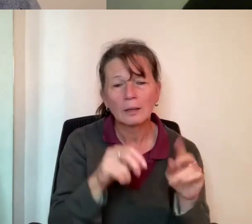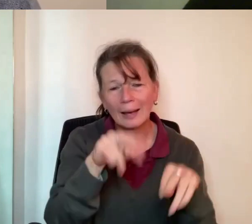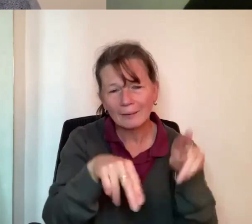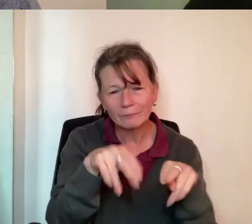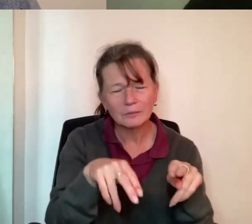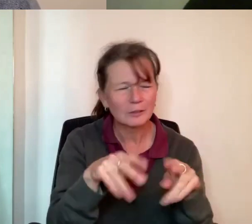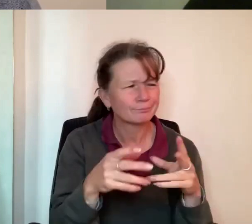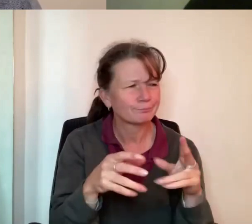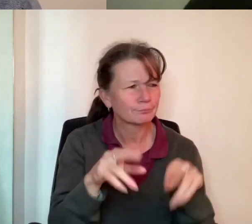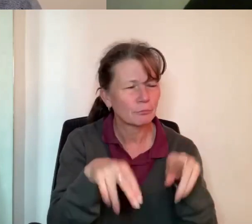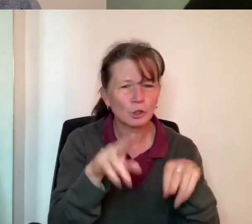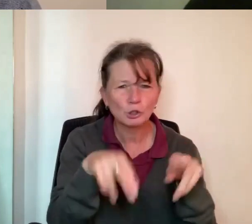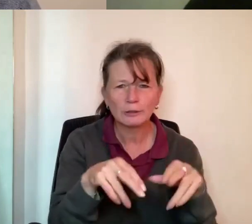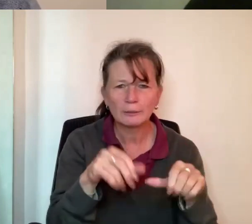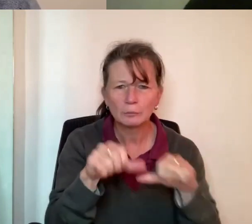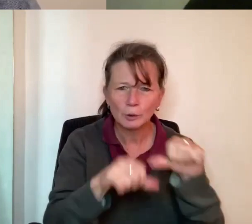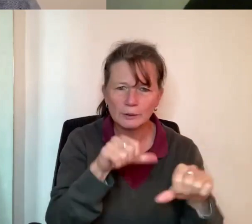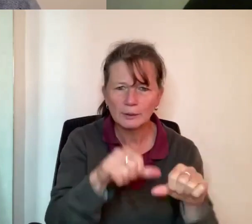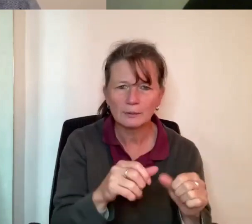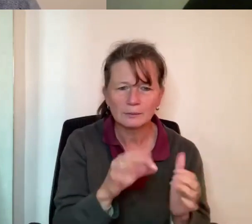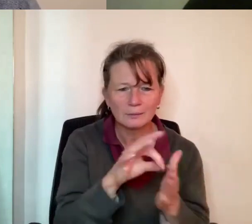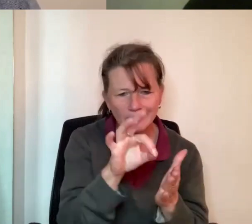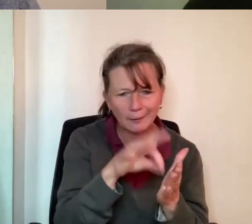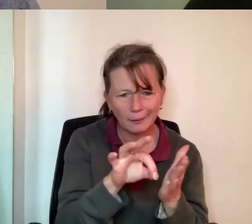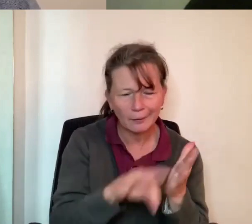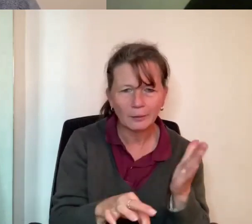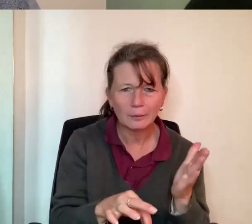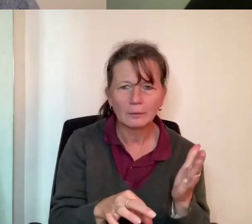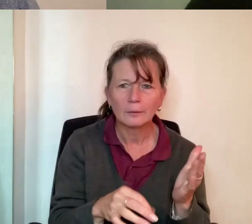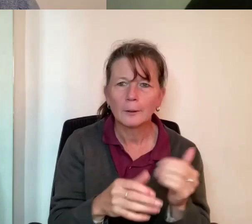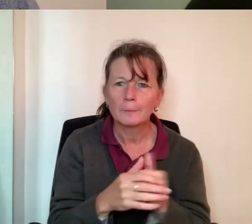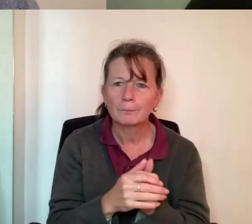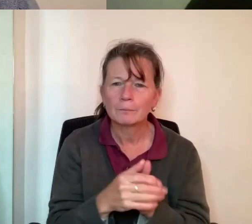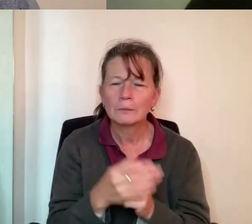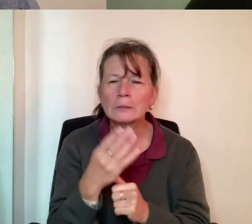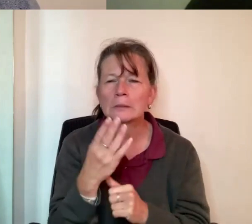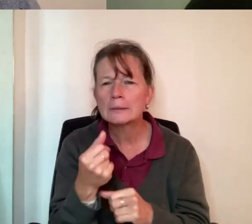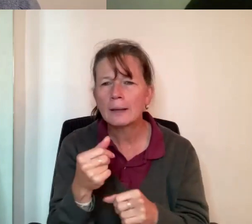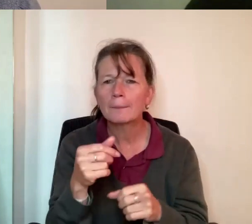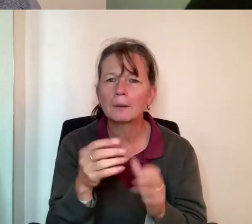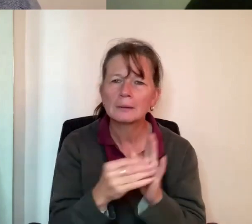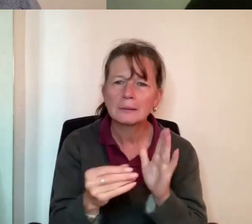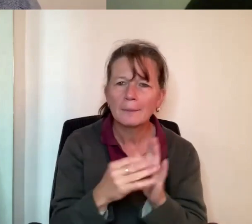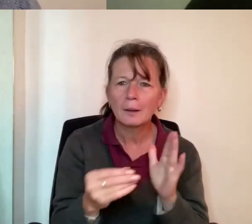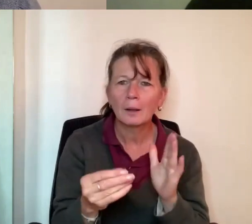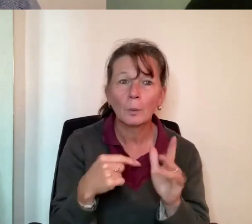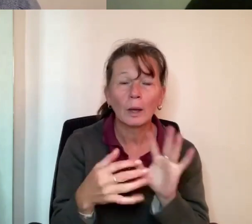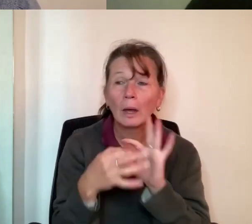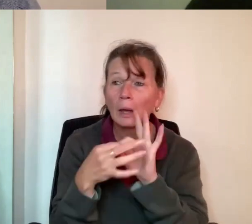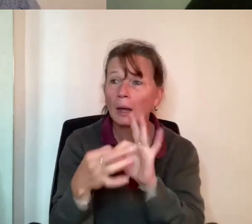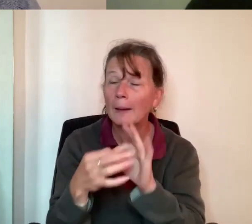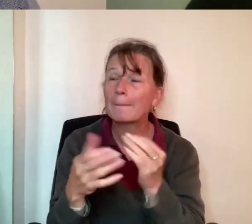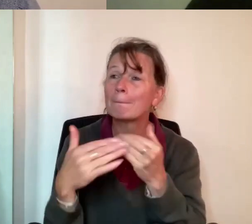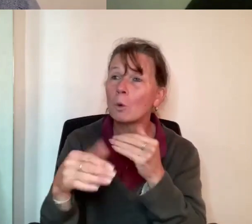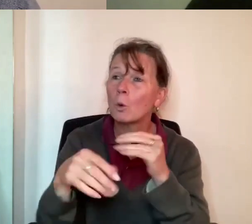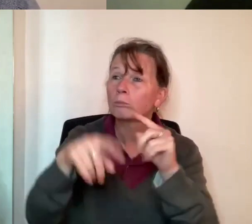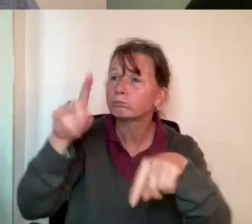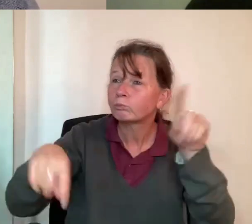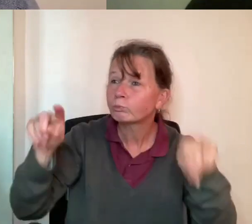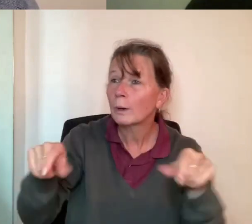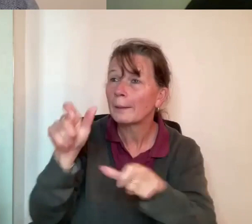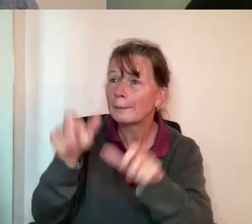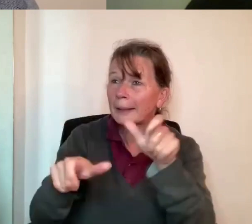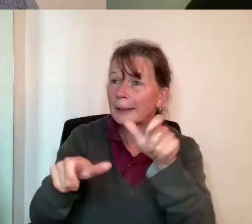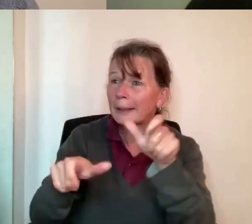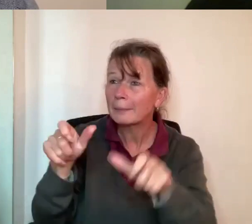stats with the stats of the artists that we engage, which was quite interesting because in some cases we were kind of actually engaging a more diverse group of people than had